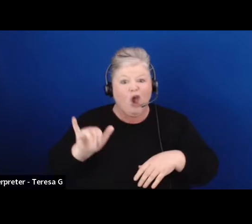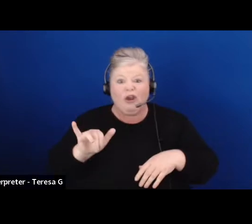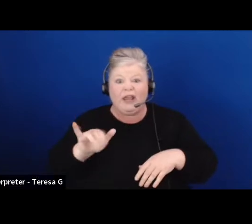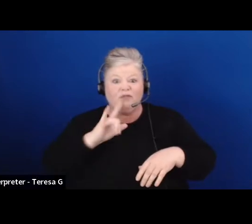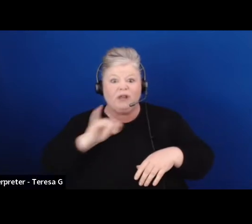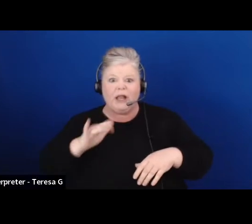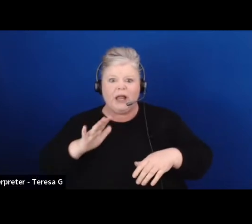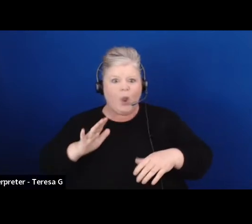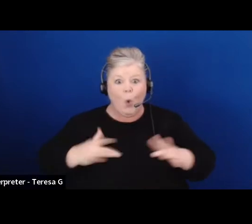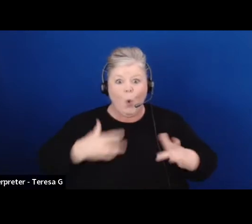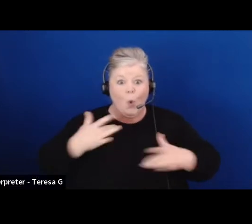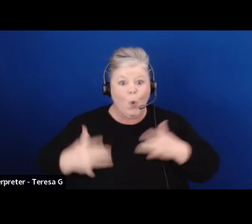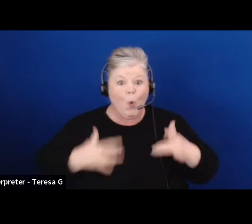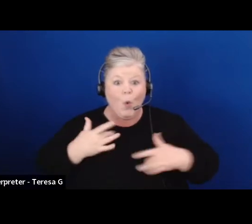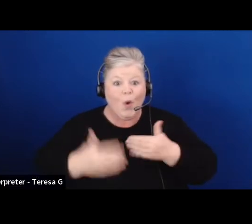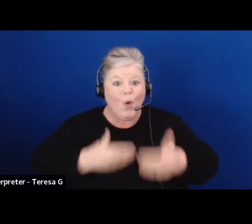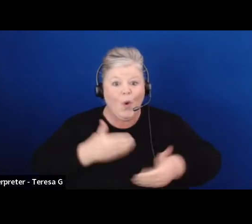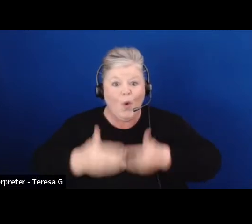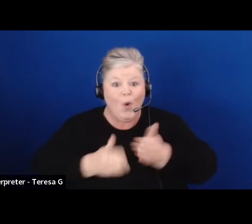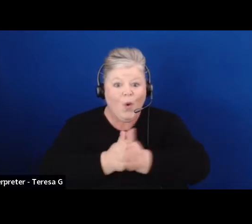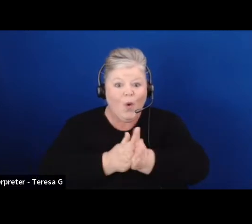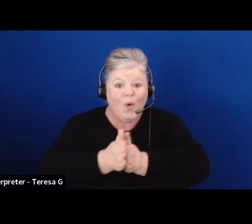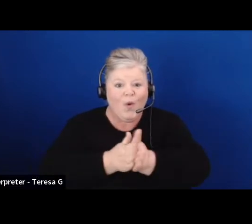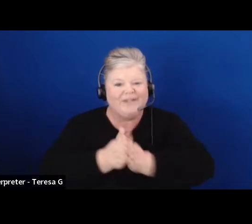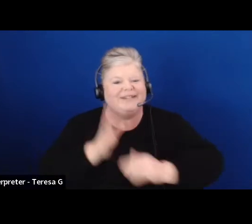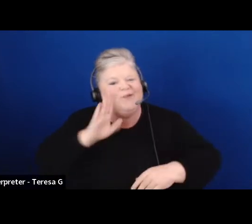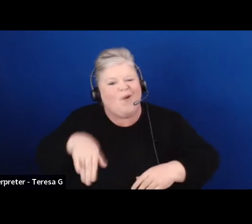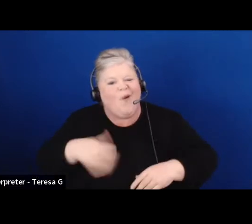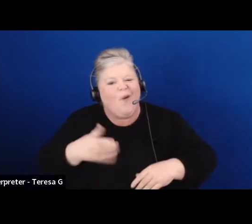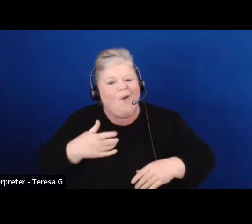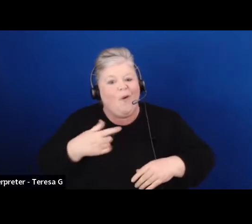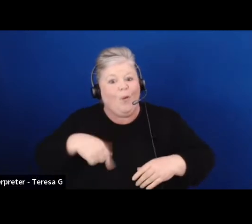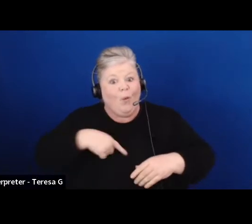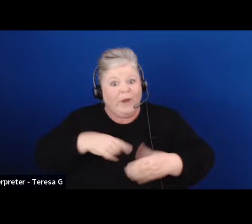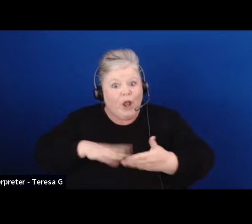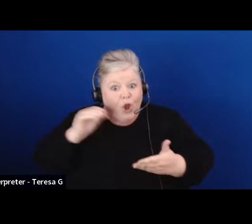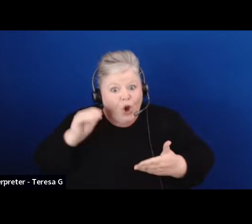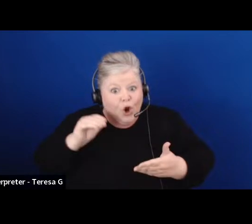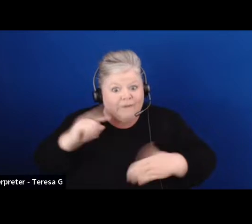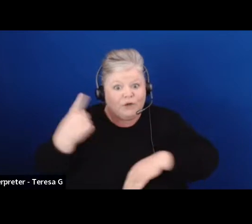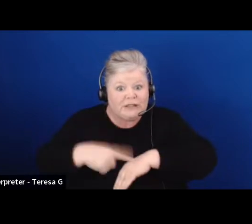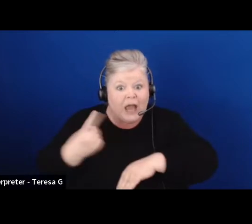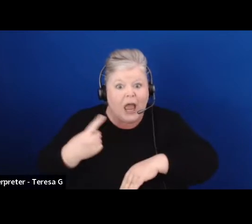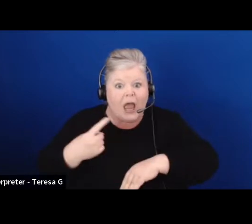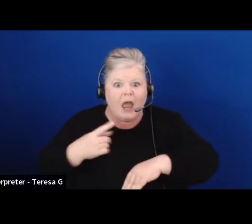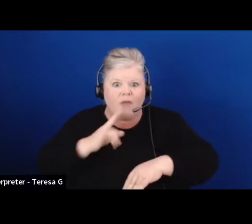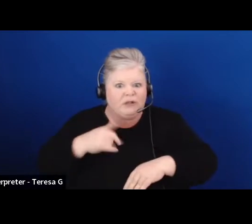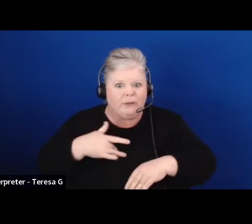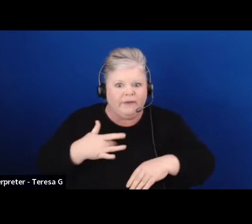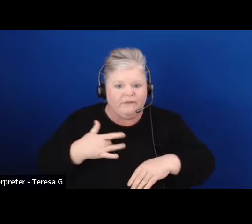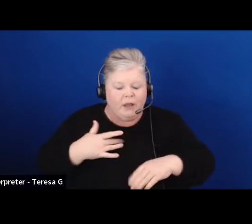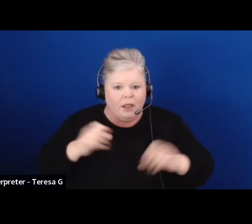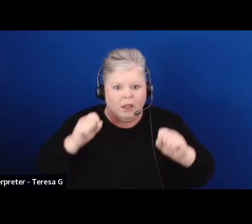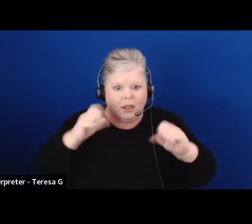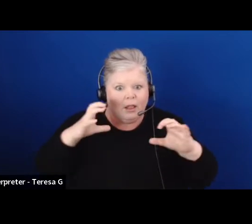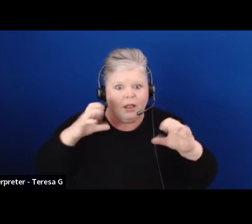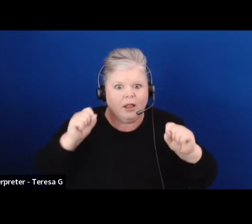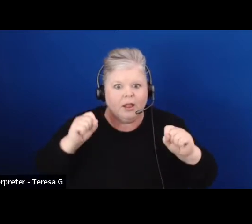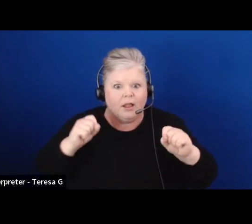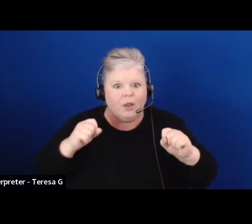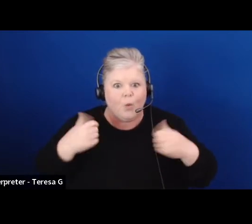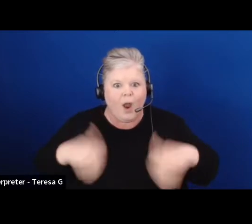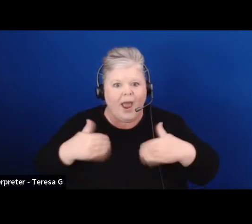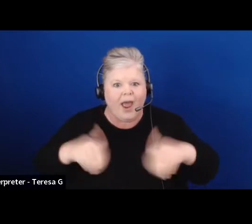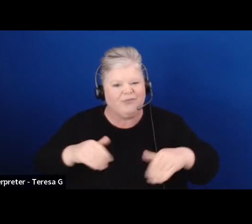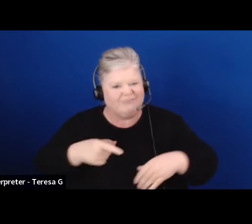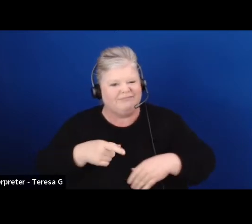off like, wow. Oh, but you know how it is when we first learn about loops and telecoils and our mind is like, wow. He